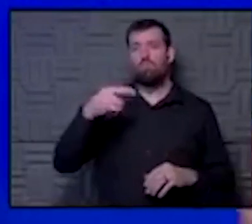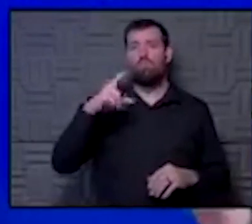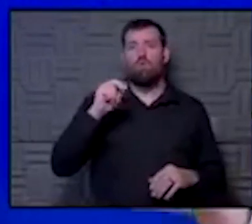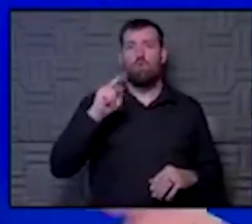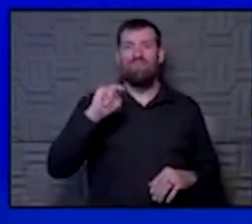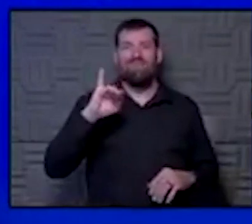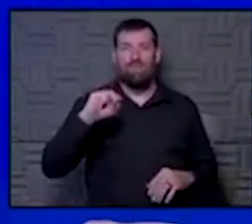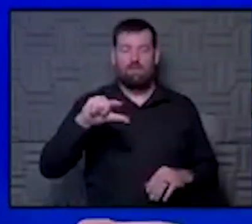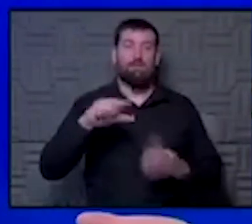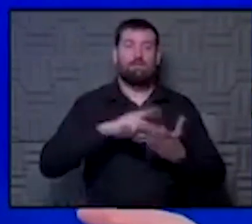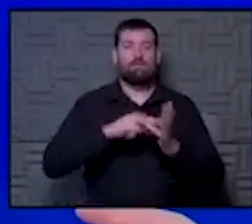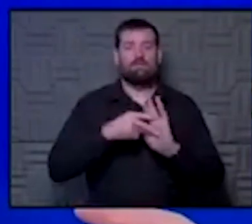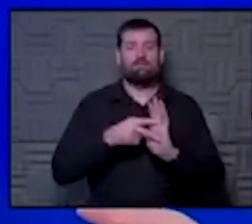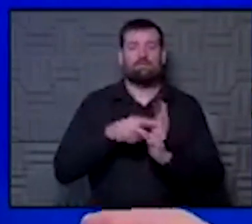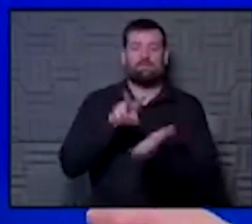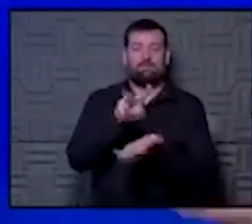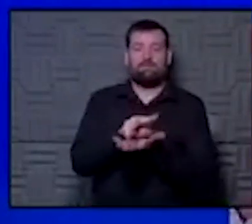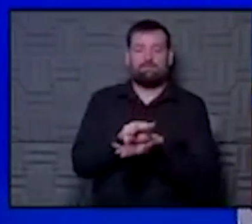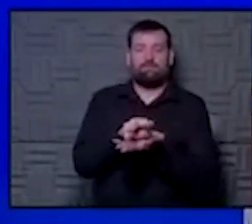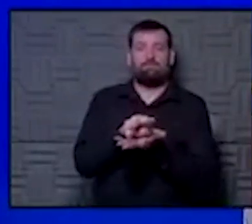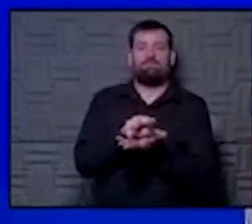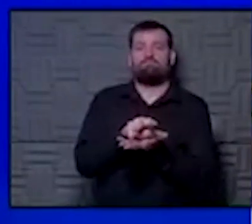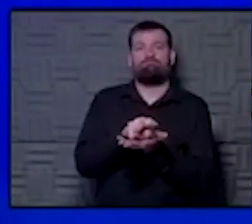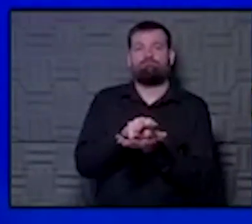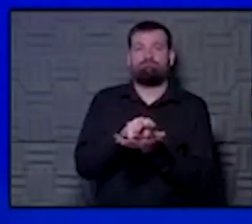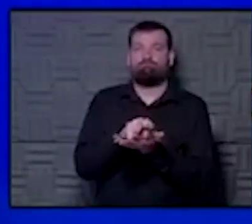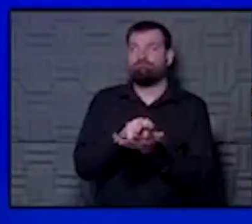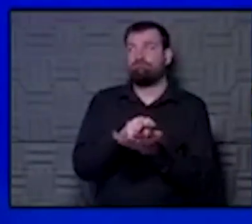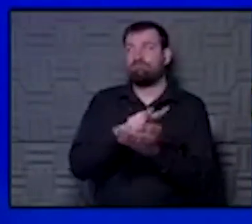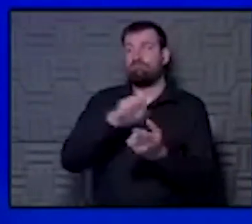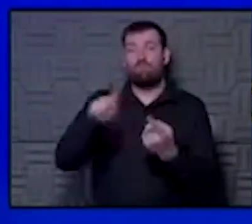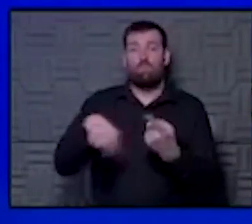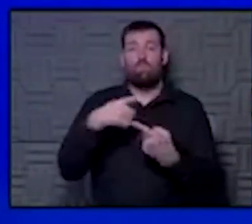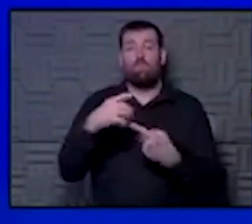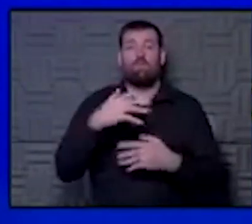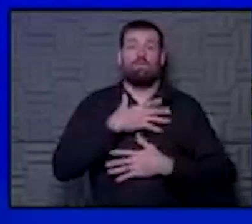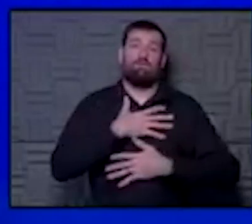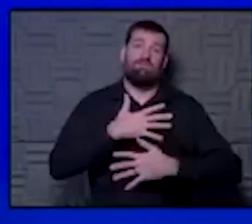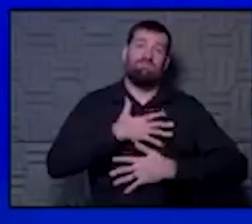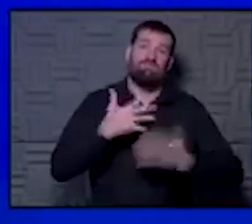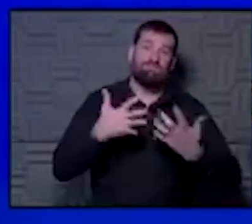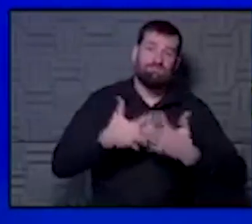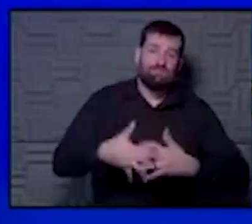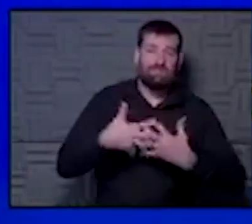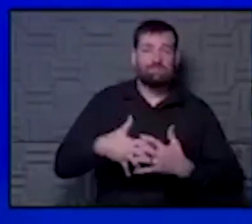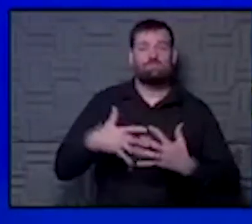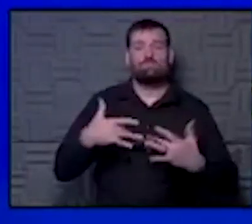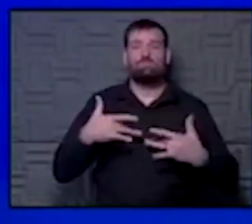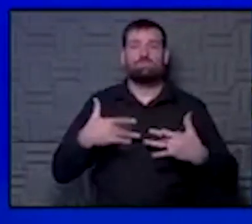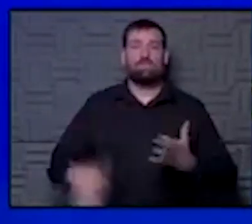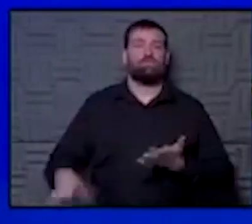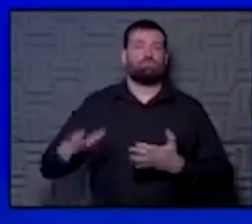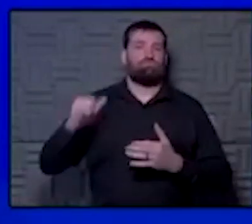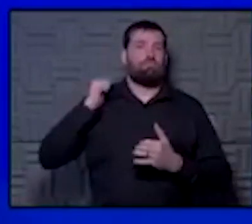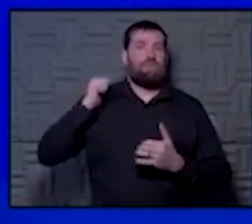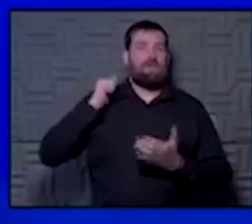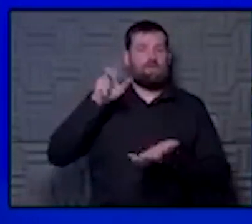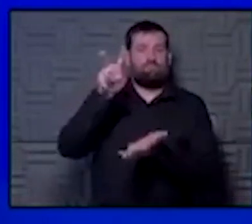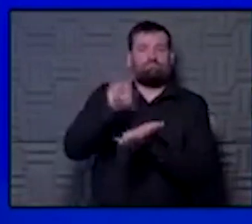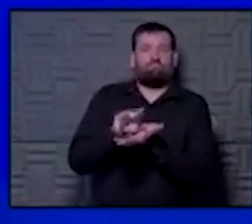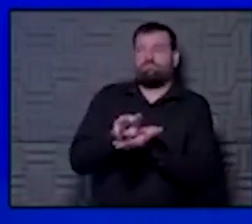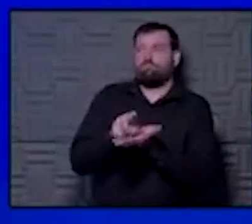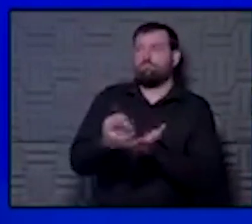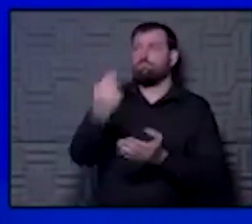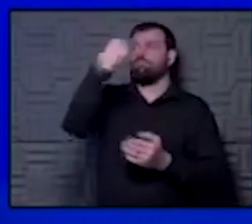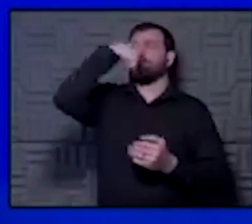means that usually you're laying on your back when you're in the hospital and we treat you like that. When you go on a ventilator, we tend to put people on their back and with the tube coming